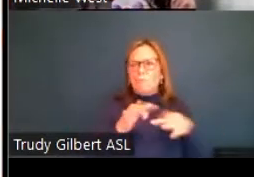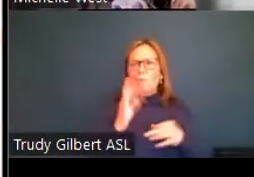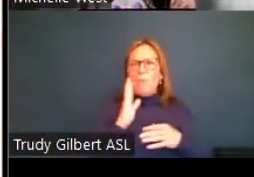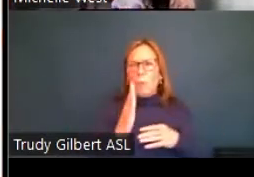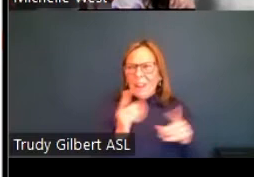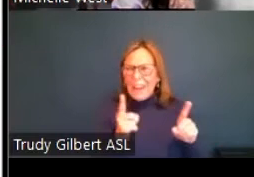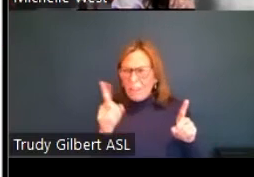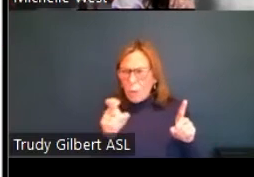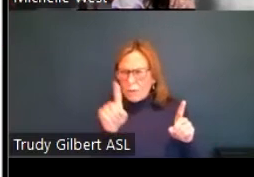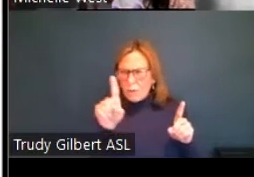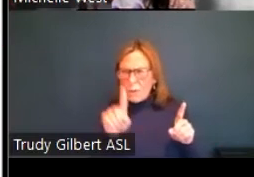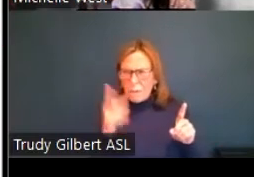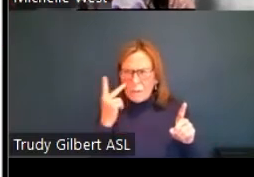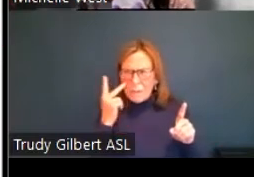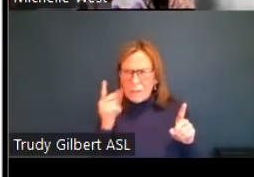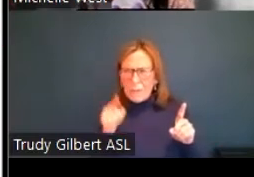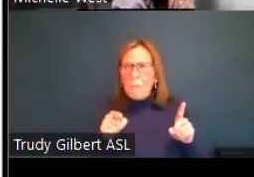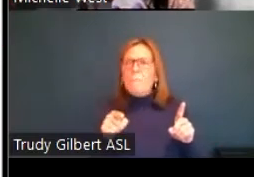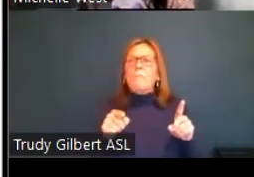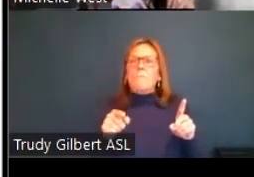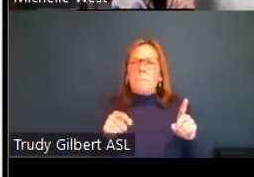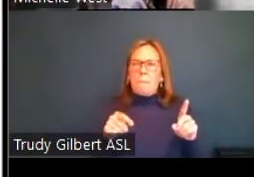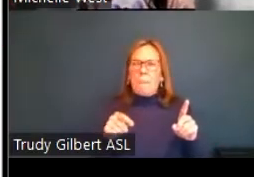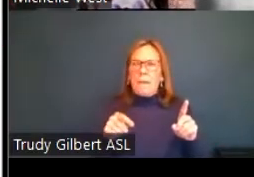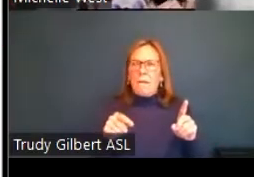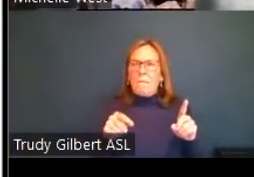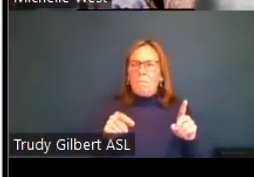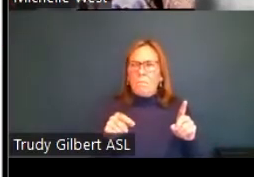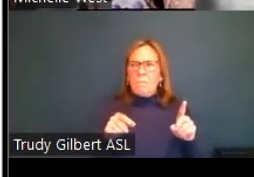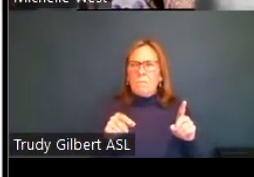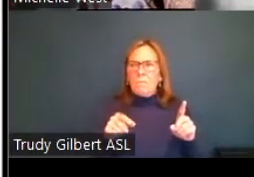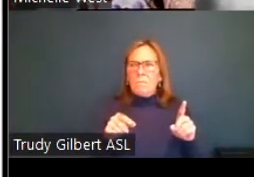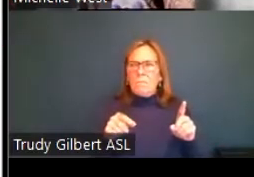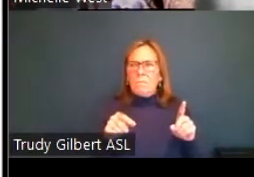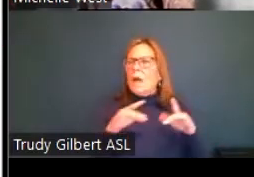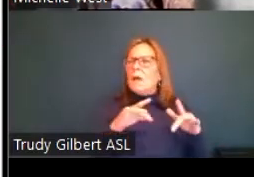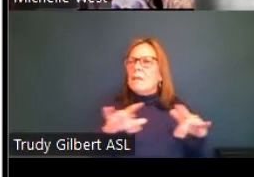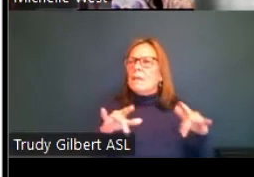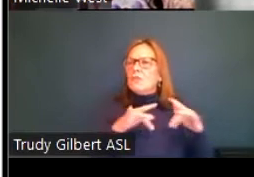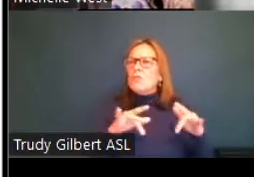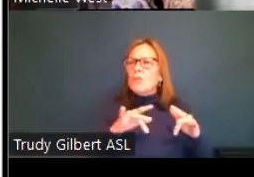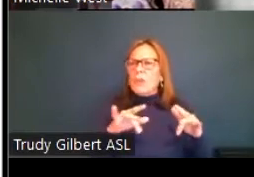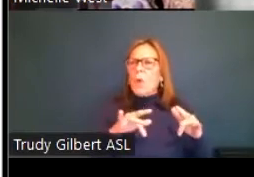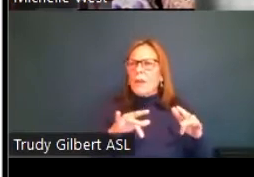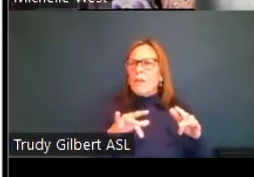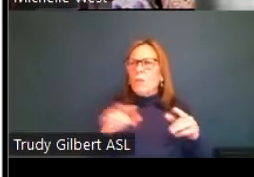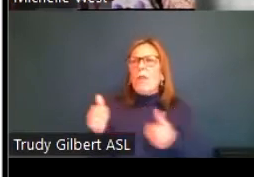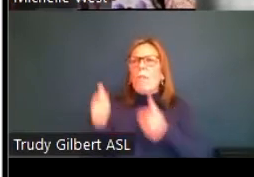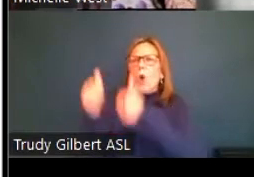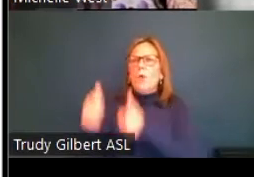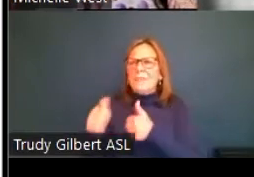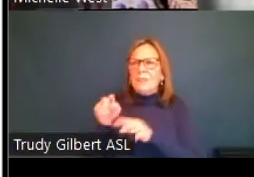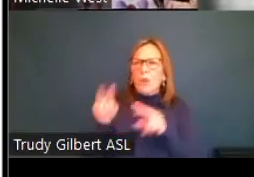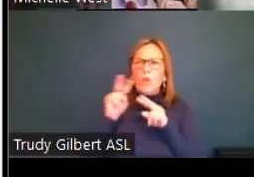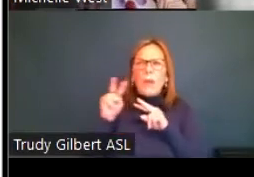see if it's urgent. Oh, yes, the recording. Yeah, we're going to post. This will be posted later, so you'll be able to have this